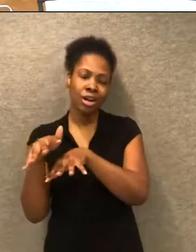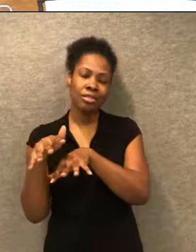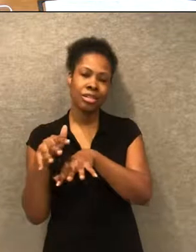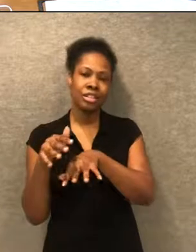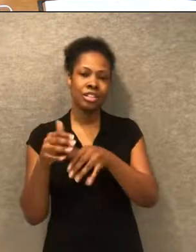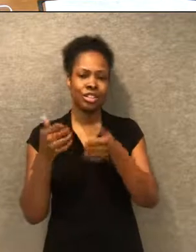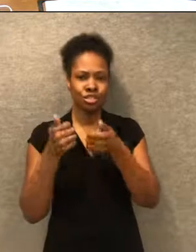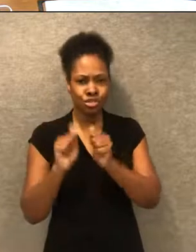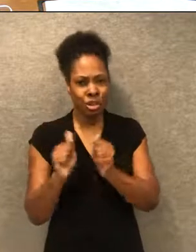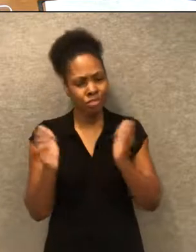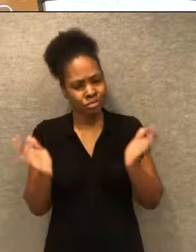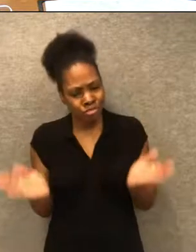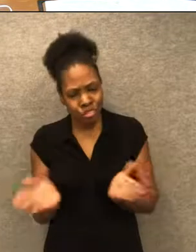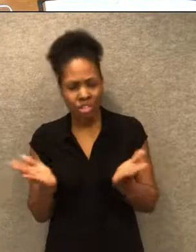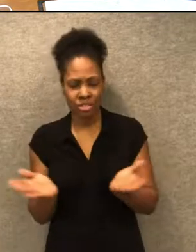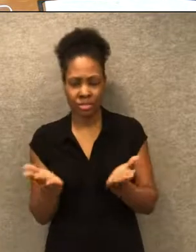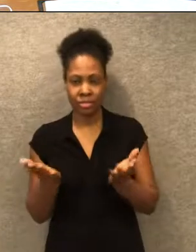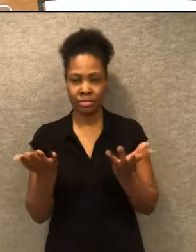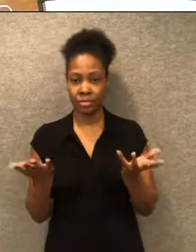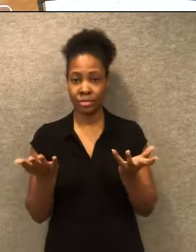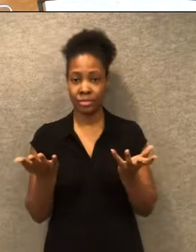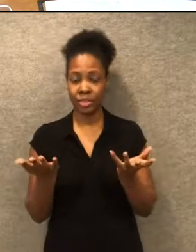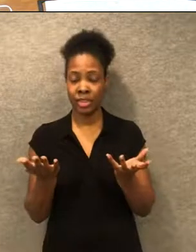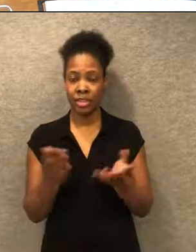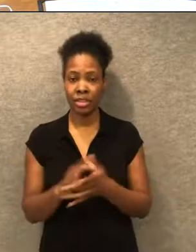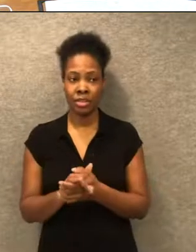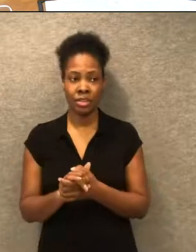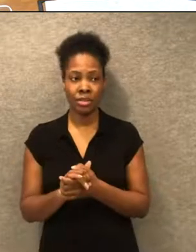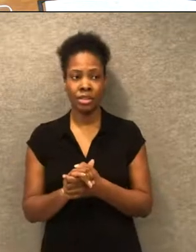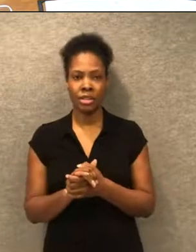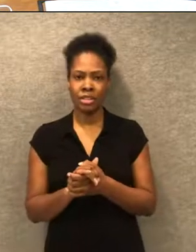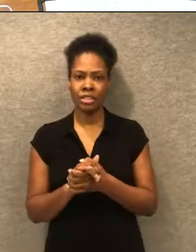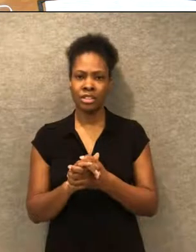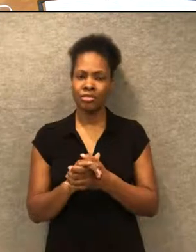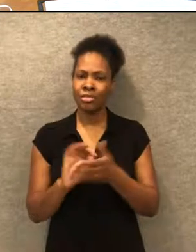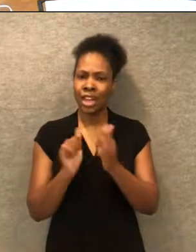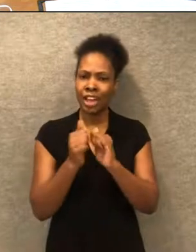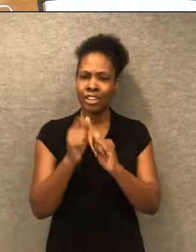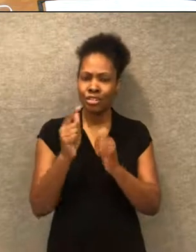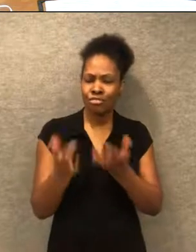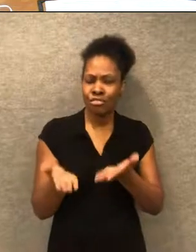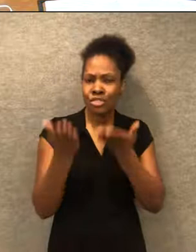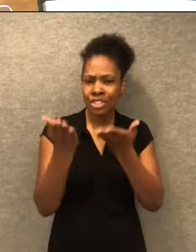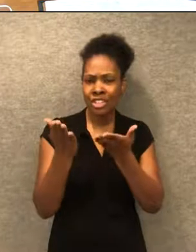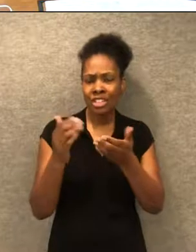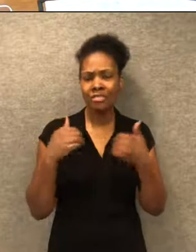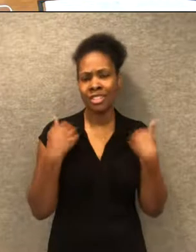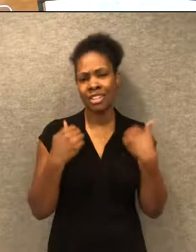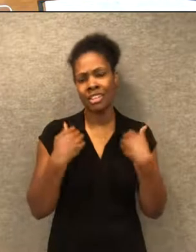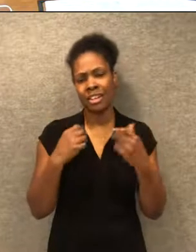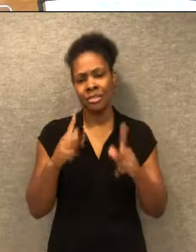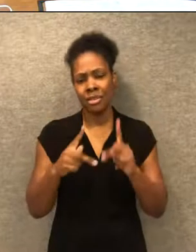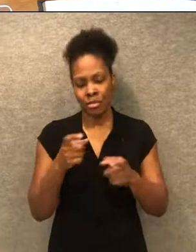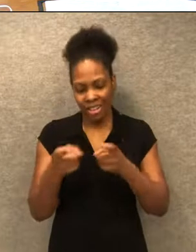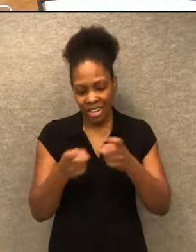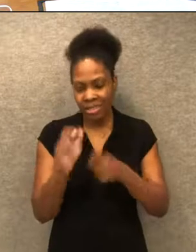and enthusiasm. What is your take on how our young people should be dealing with that situation?